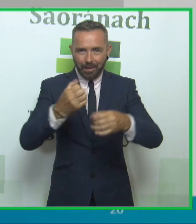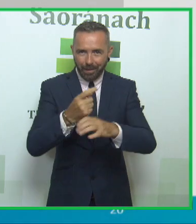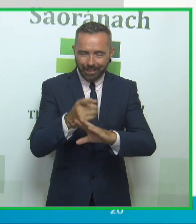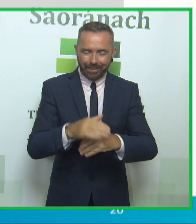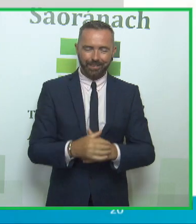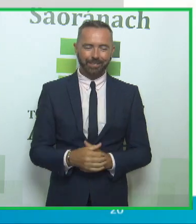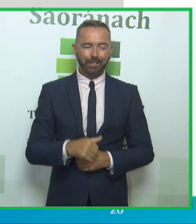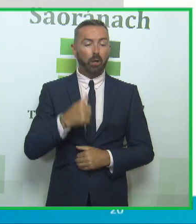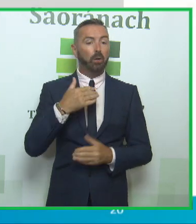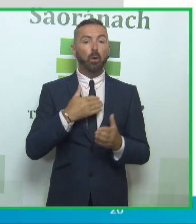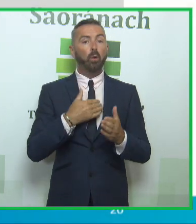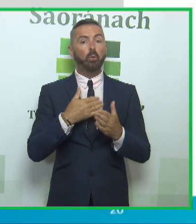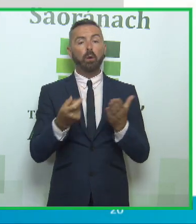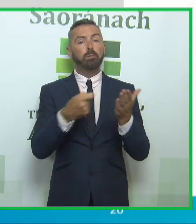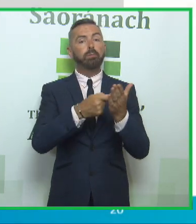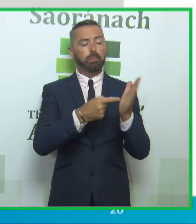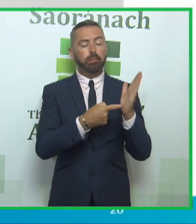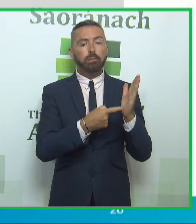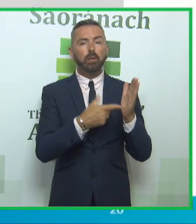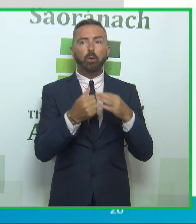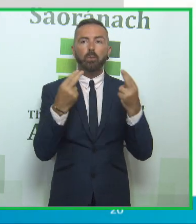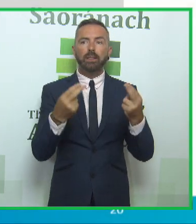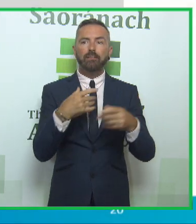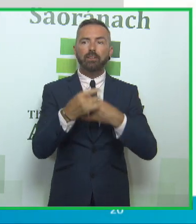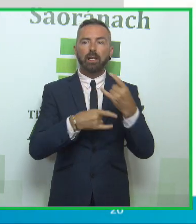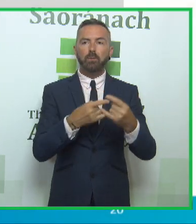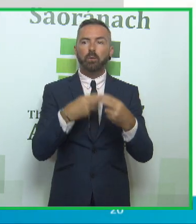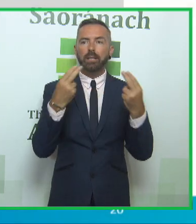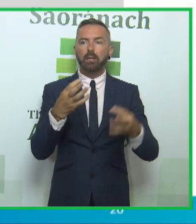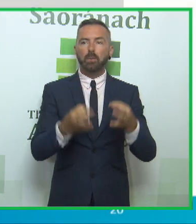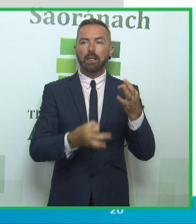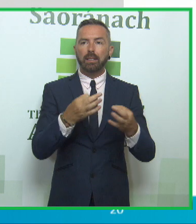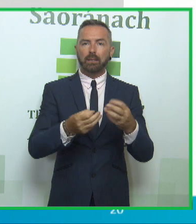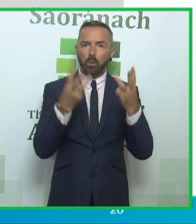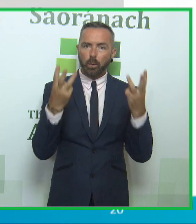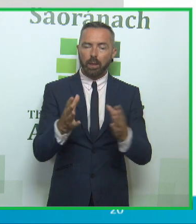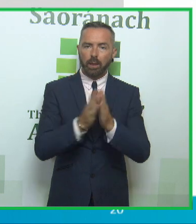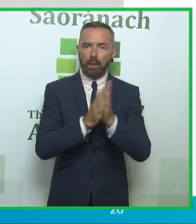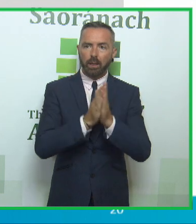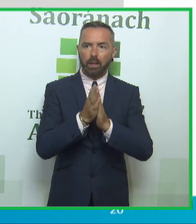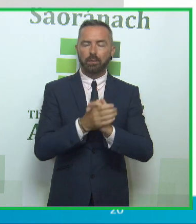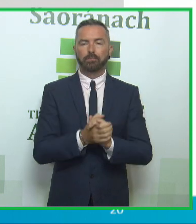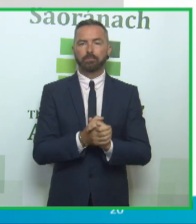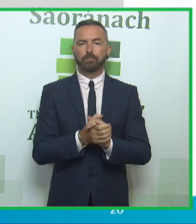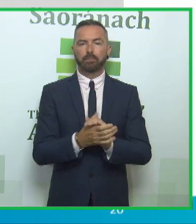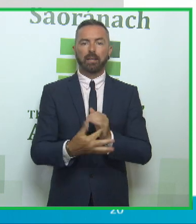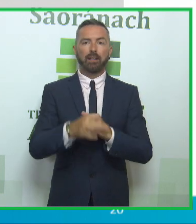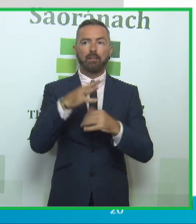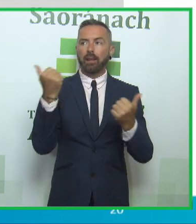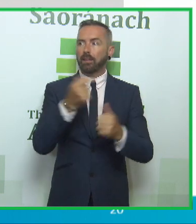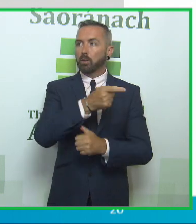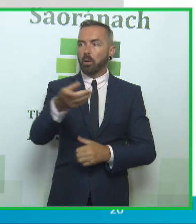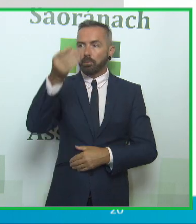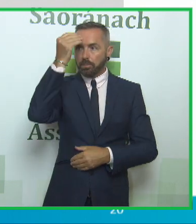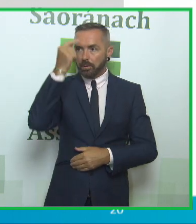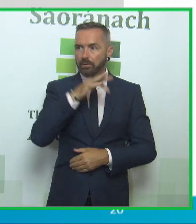like and what do we need for that to happen? Well, we need political will. If anything, take from this today that we